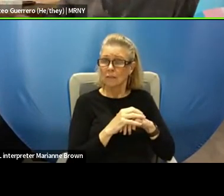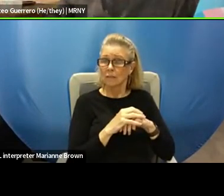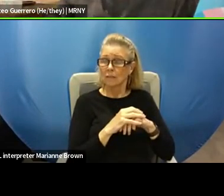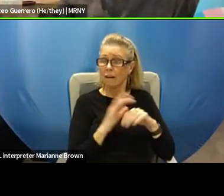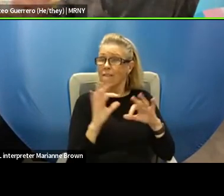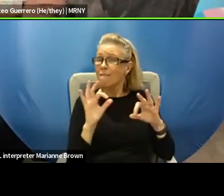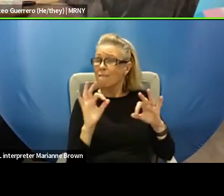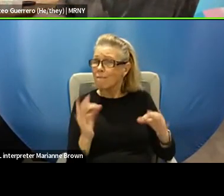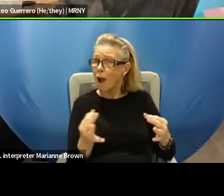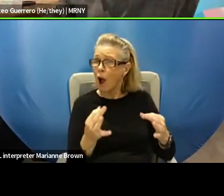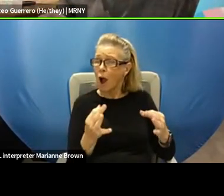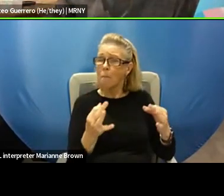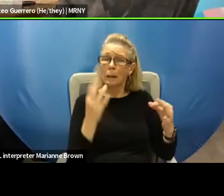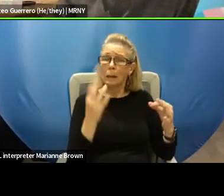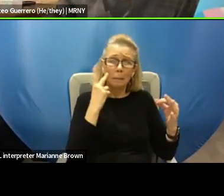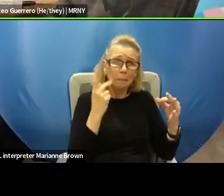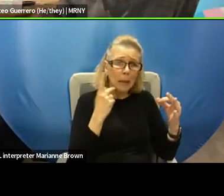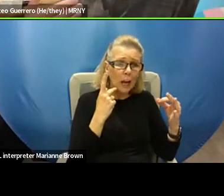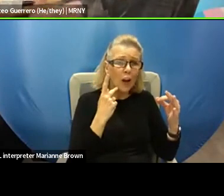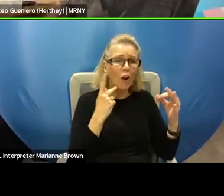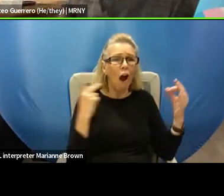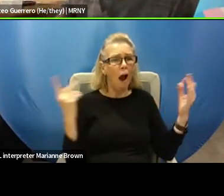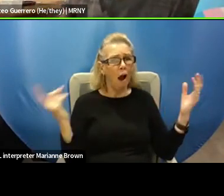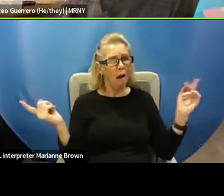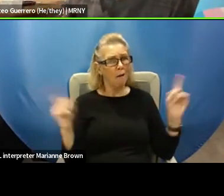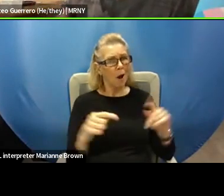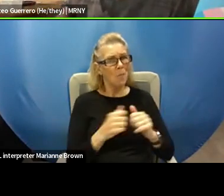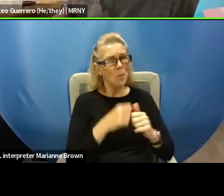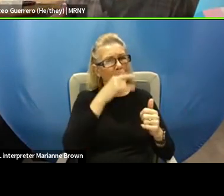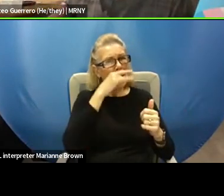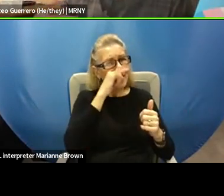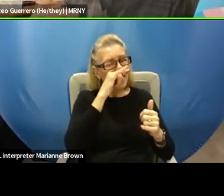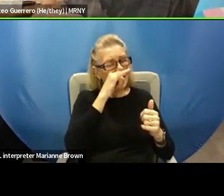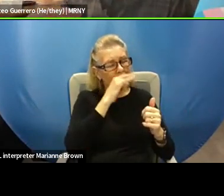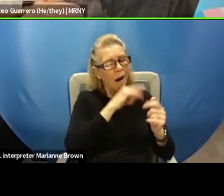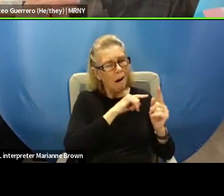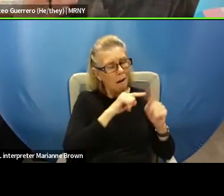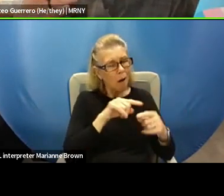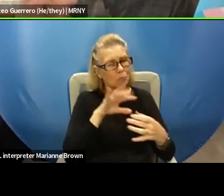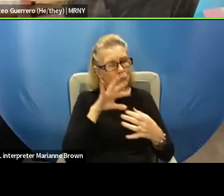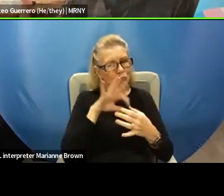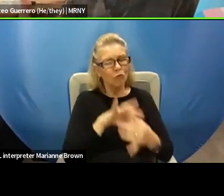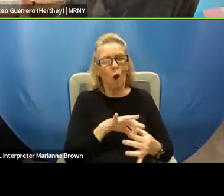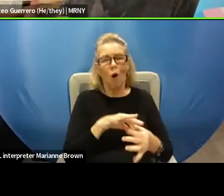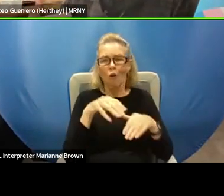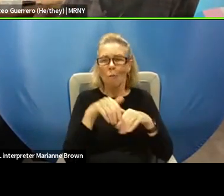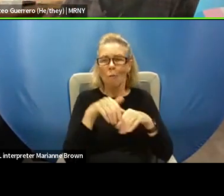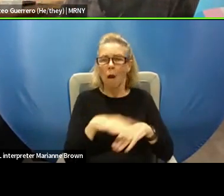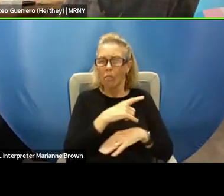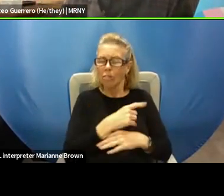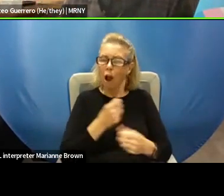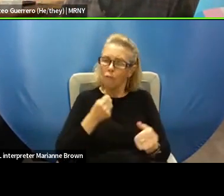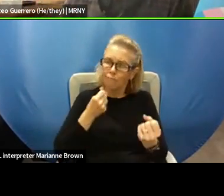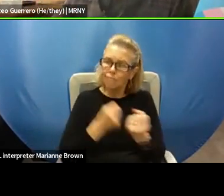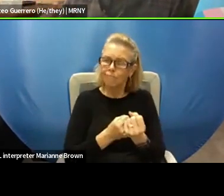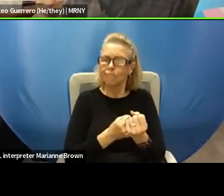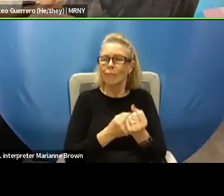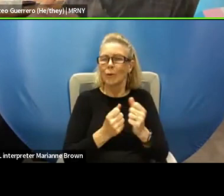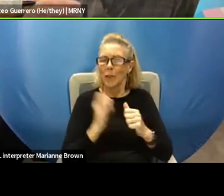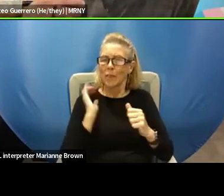families, parents come with their kids to come and march with us because they are in solidarity with our